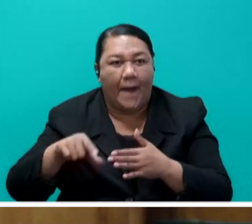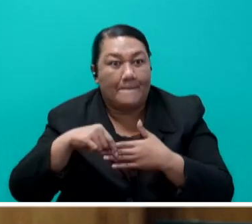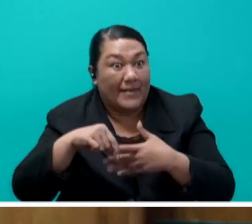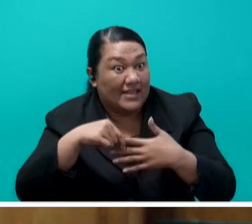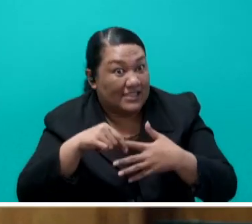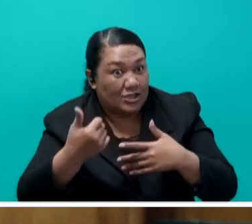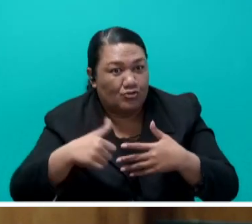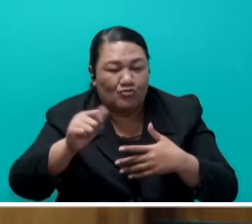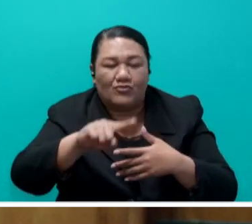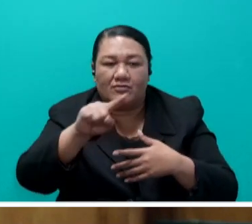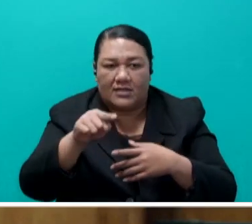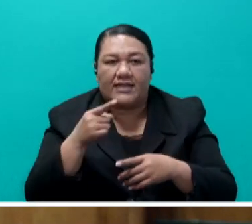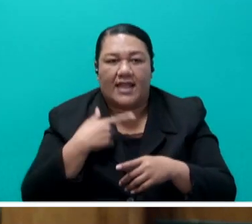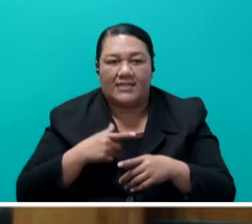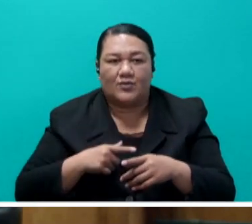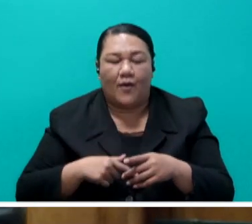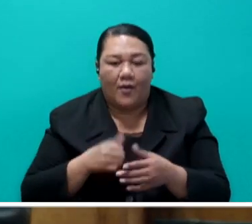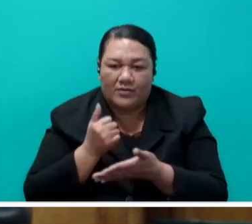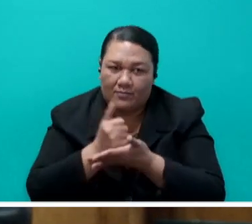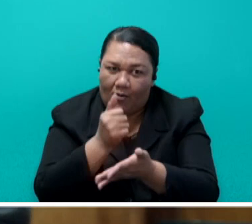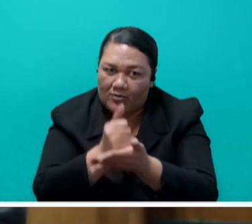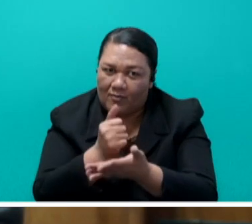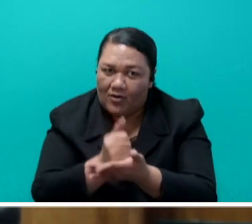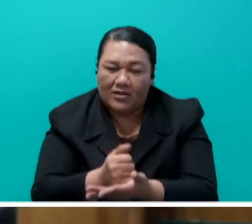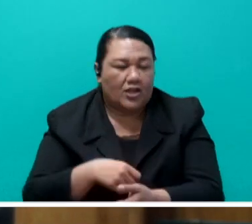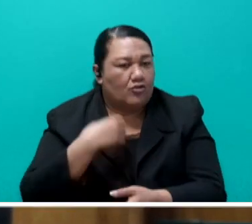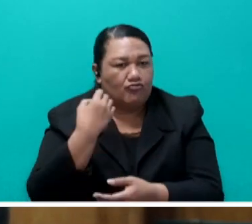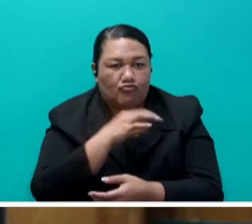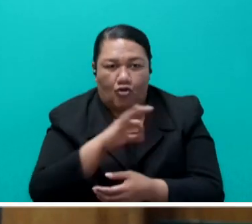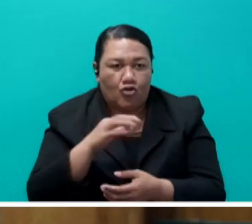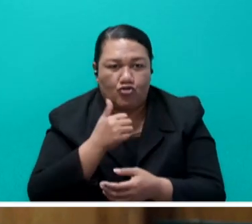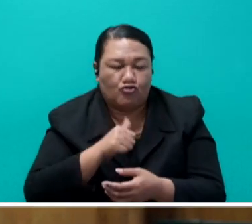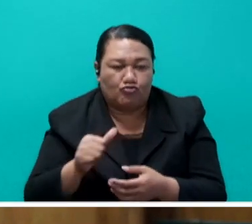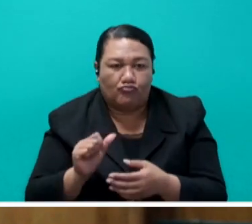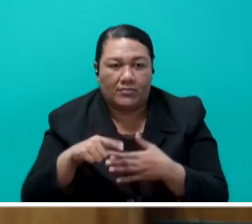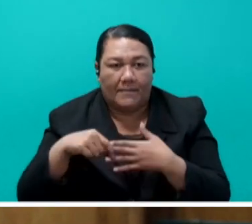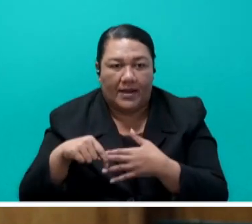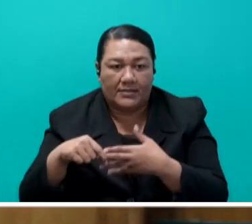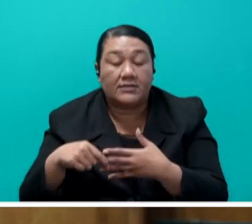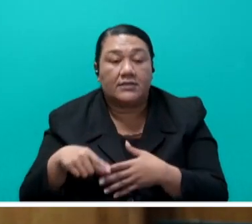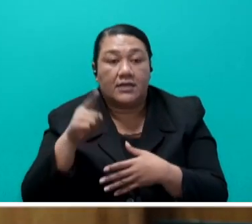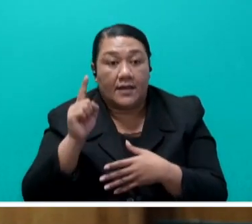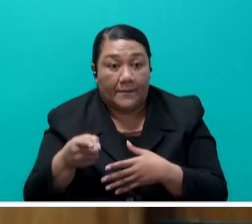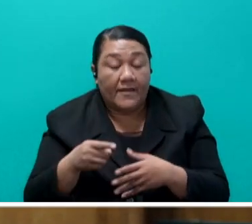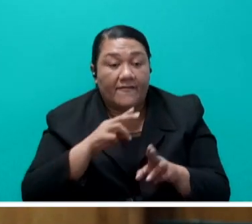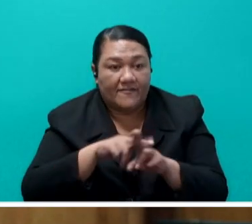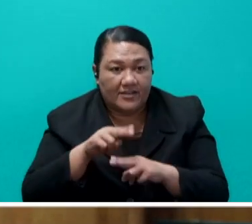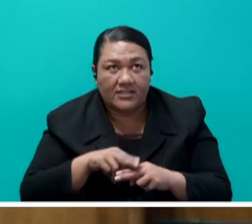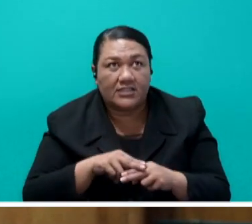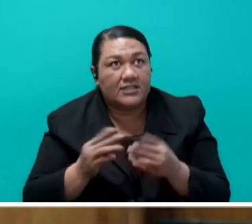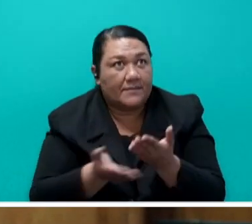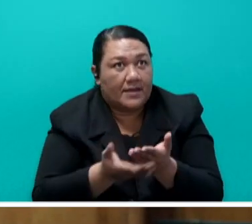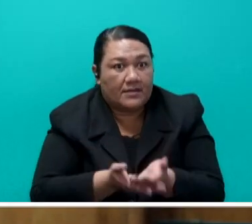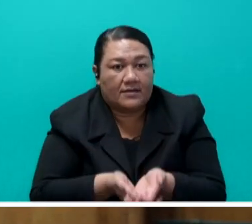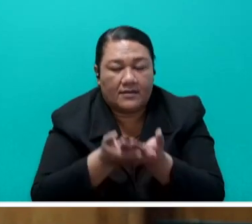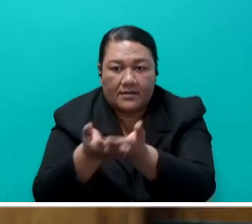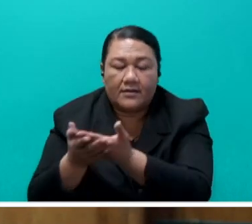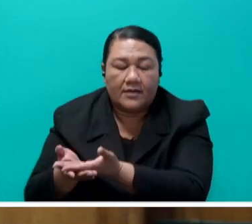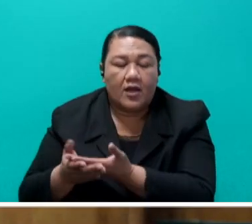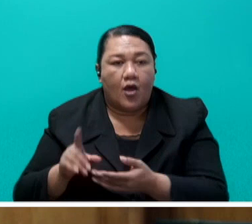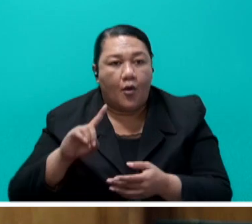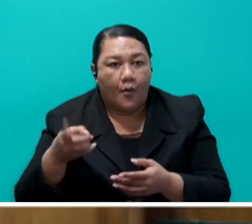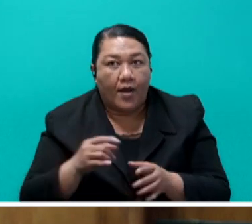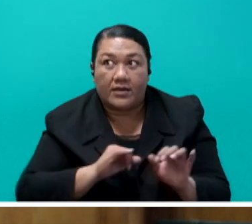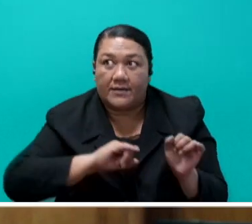environmentally sustainable plastics trade. Furthermore, Fiji's decision to lower tariffs on meat imports was